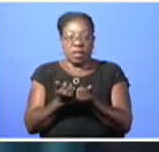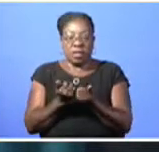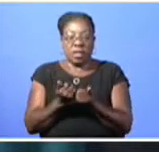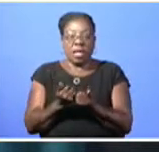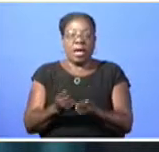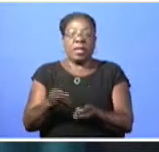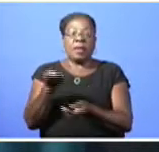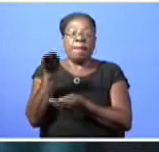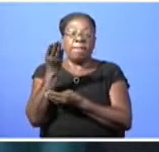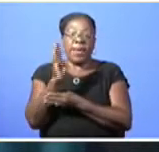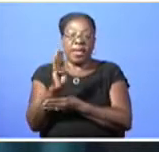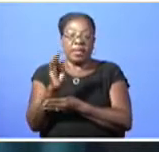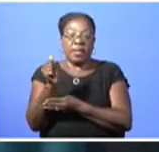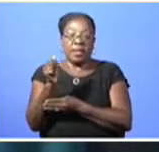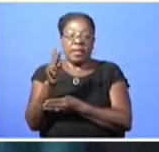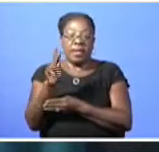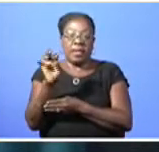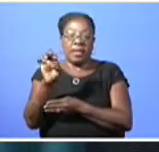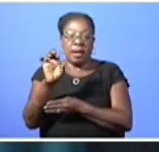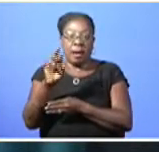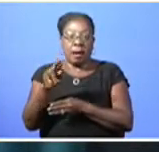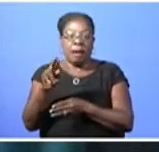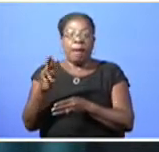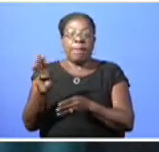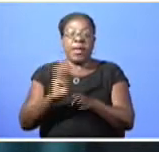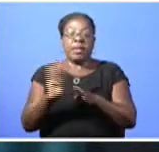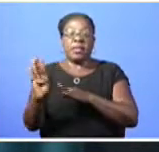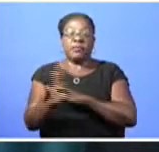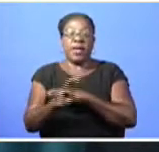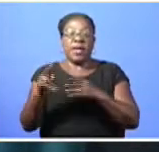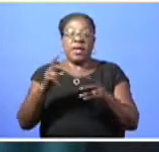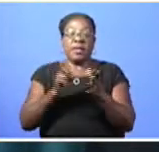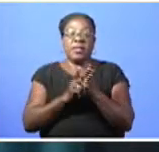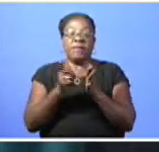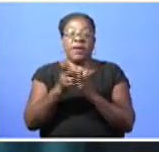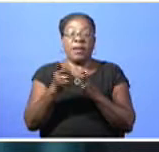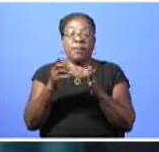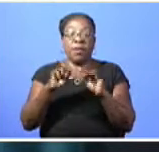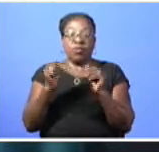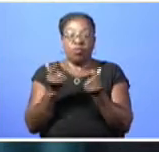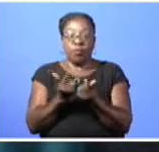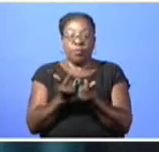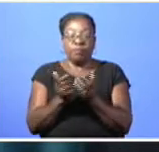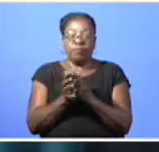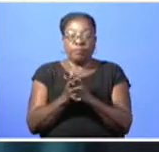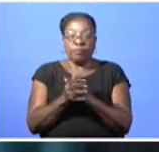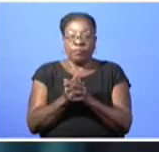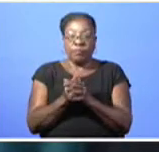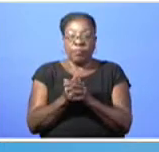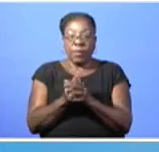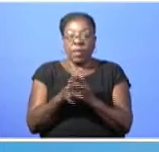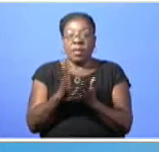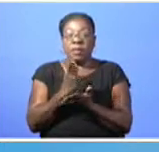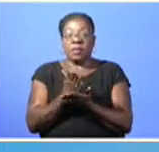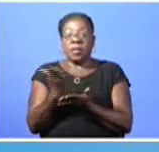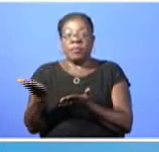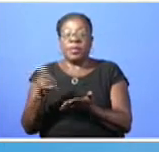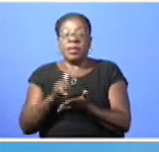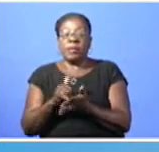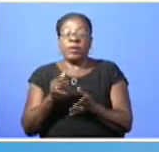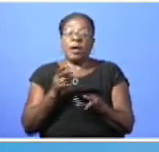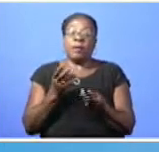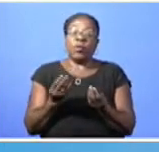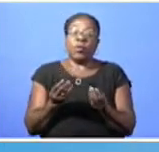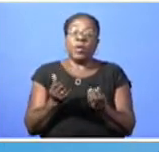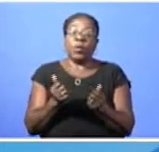Development. Minister Johnson was also asked how the lockdown and travel ban will make an impact. It's something that we're dealing with